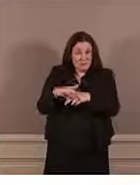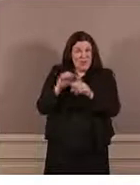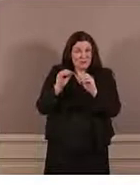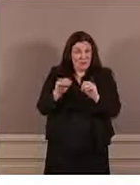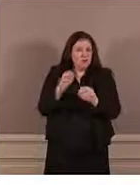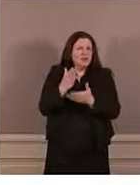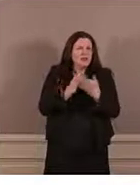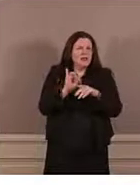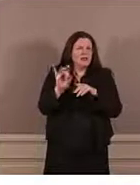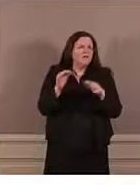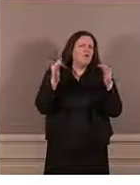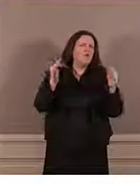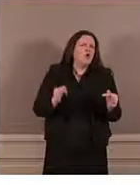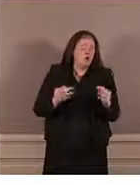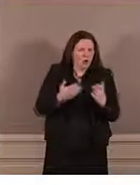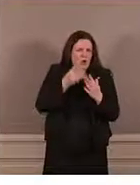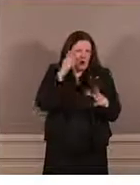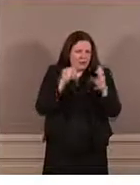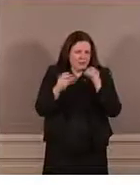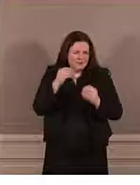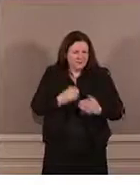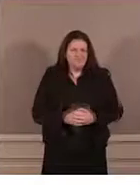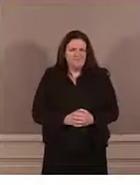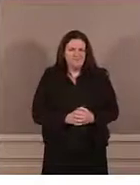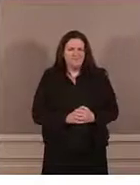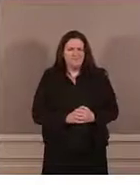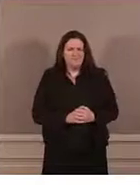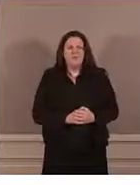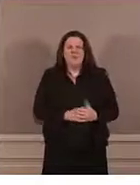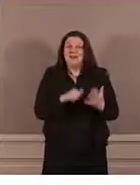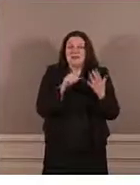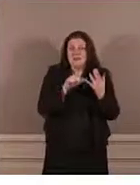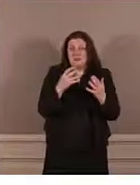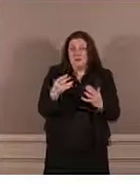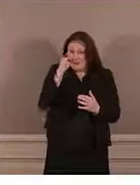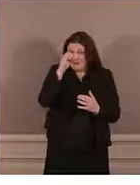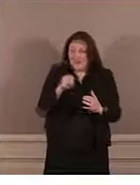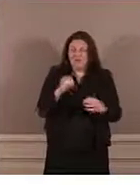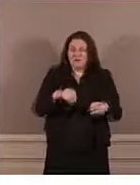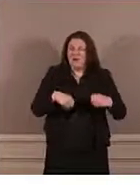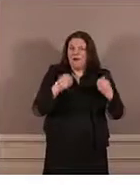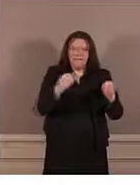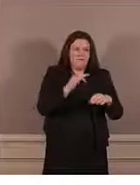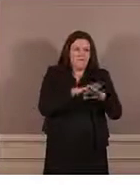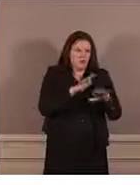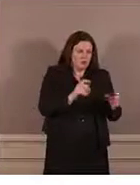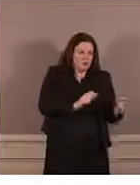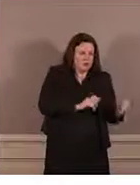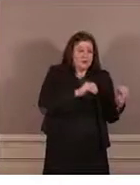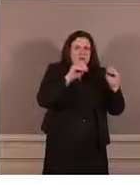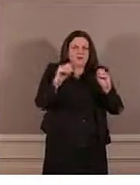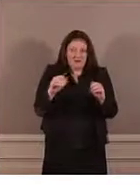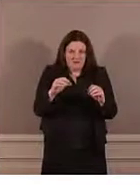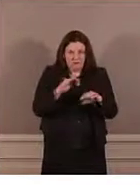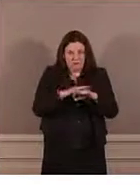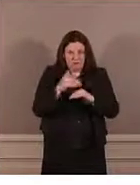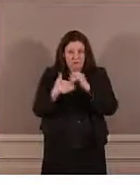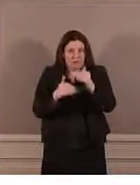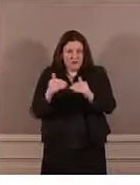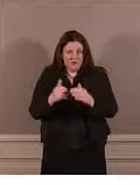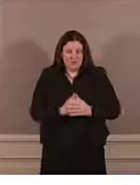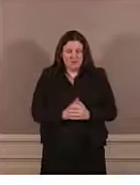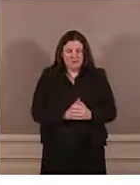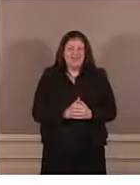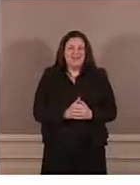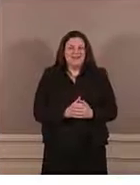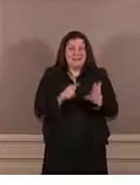formal learning. About 64% were offering support for making transitions and for progressing.